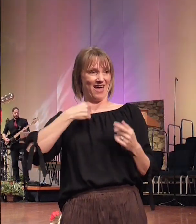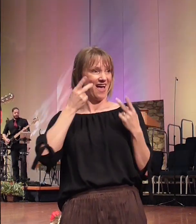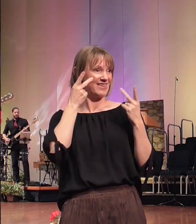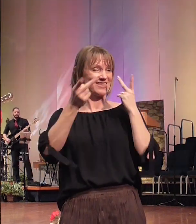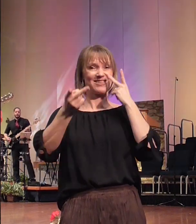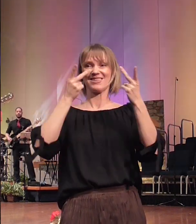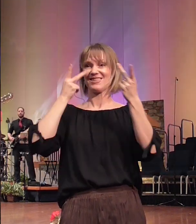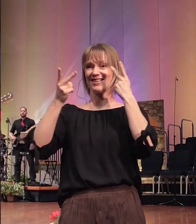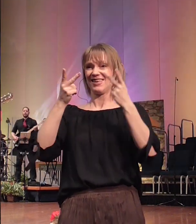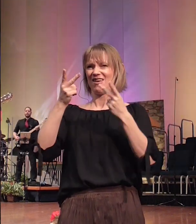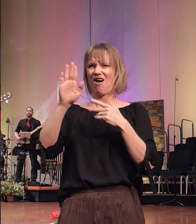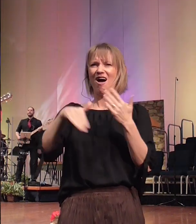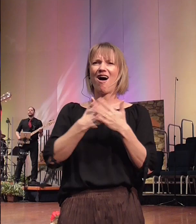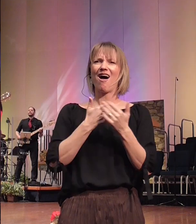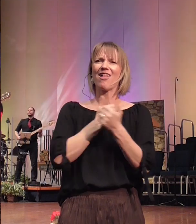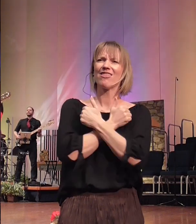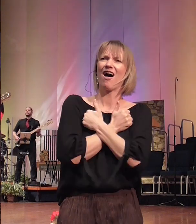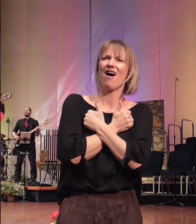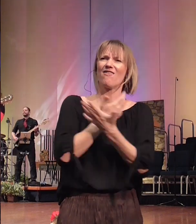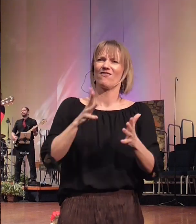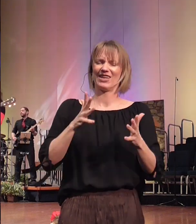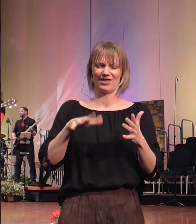this love I have found.